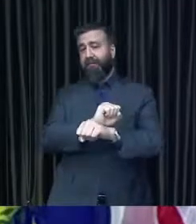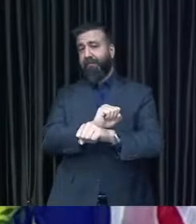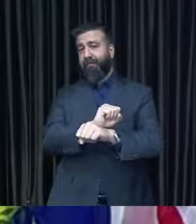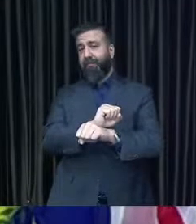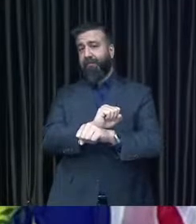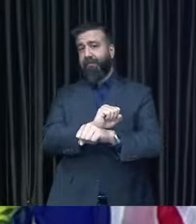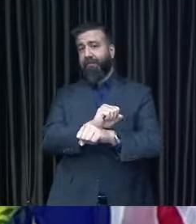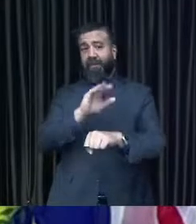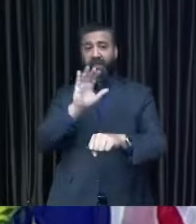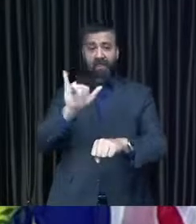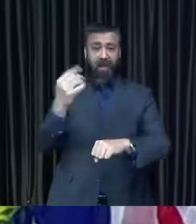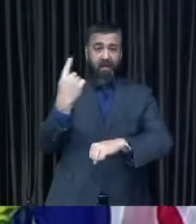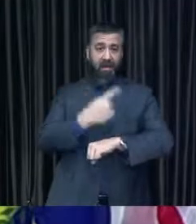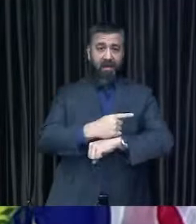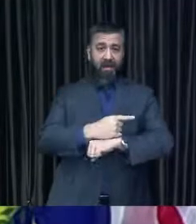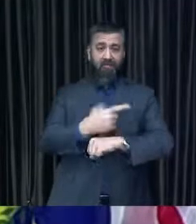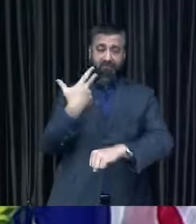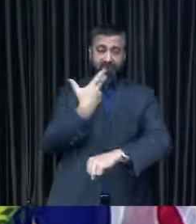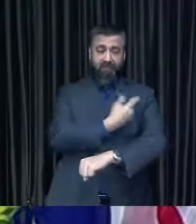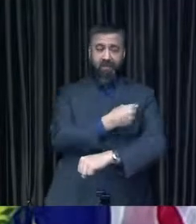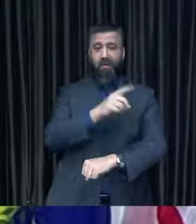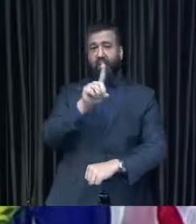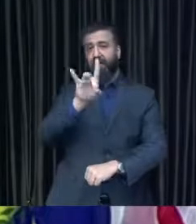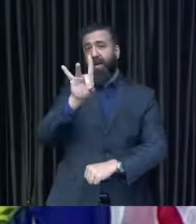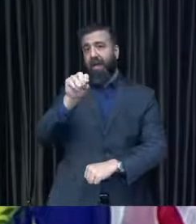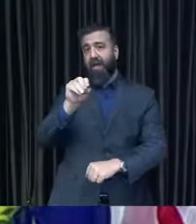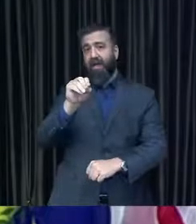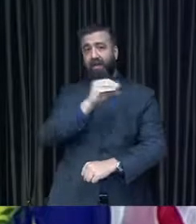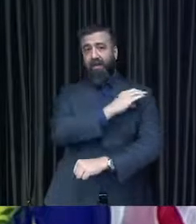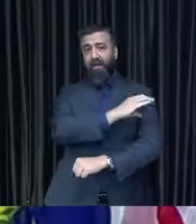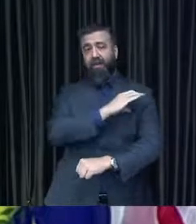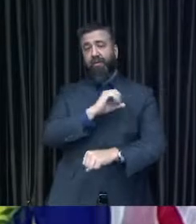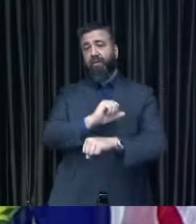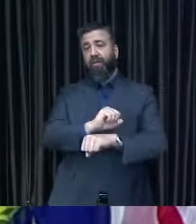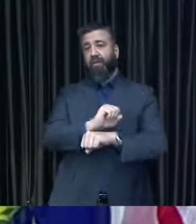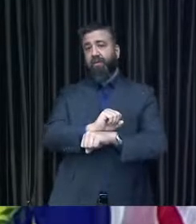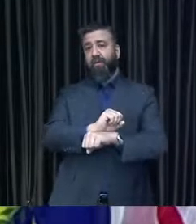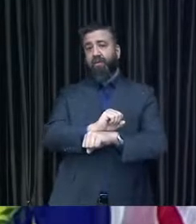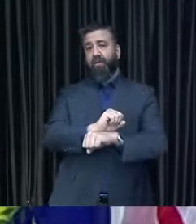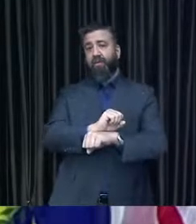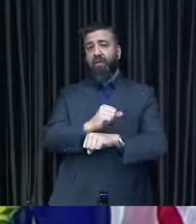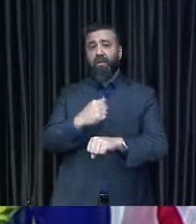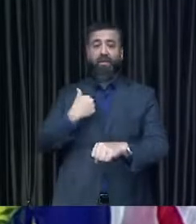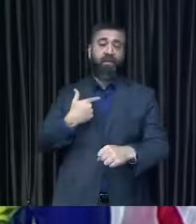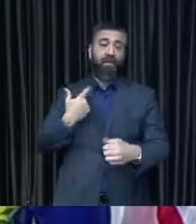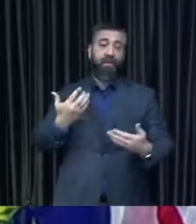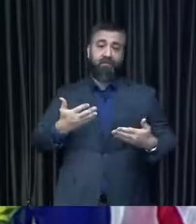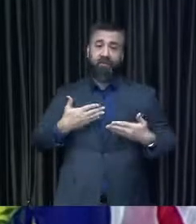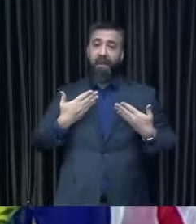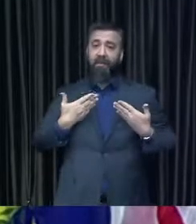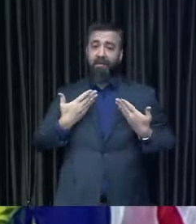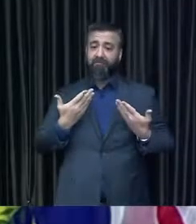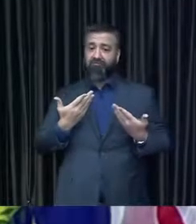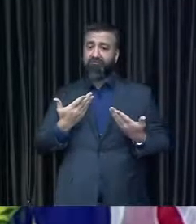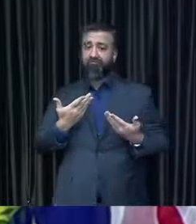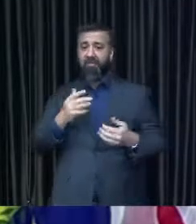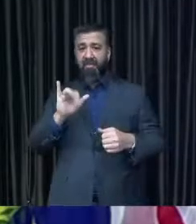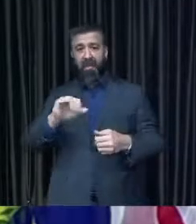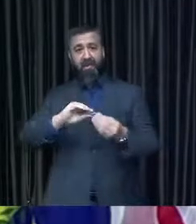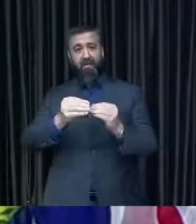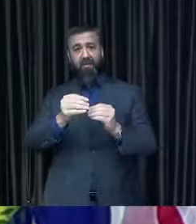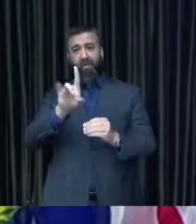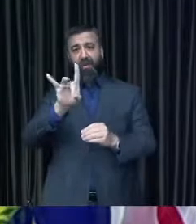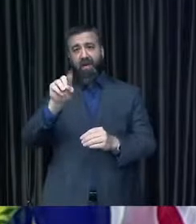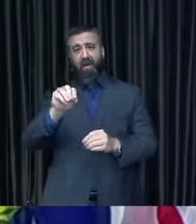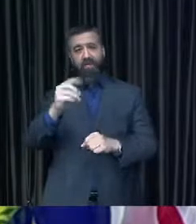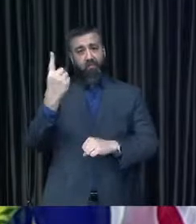vaccinate 180 of our clinical workers. We are pleased with the ability to get that many of our St. Louis County public health workers vaccinated in one